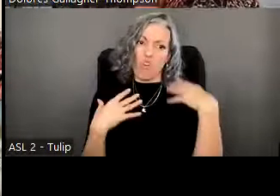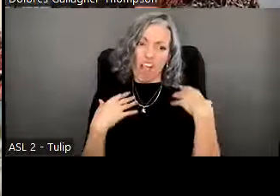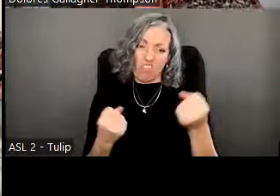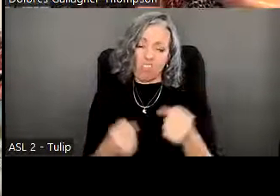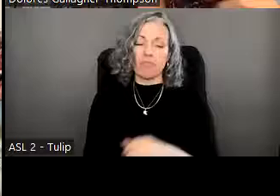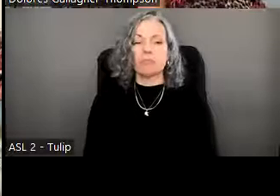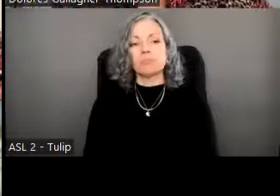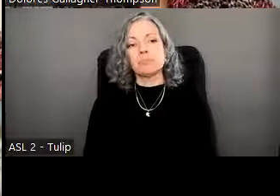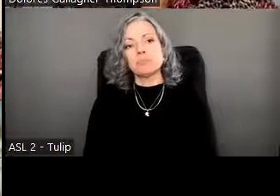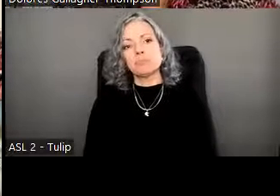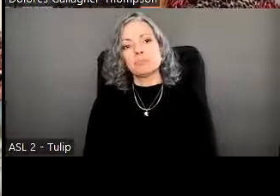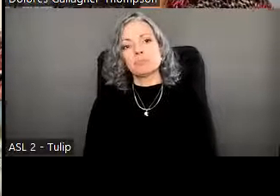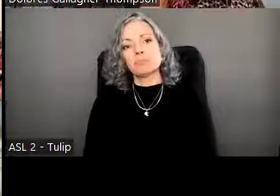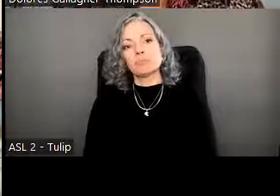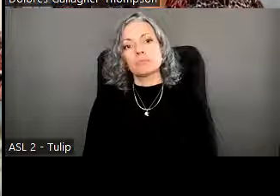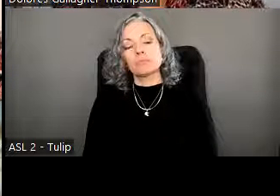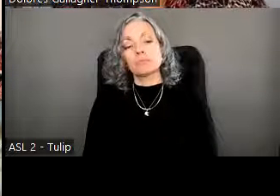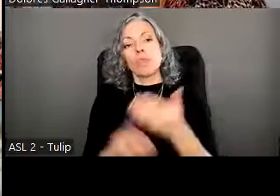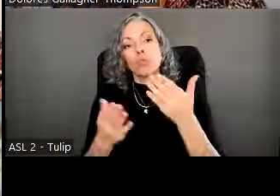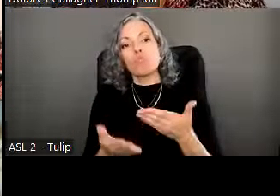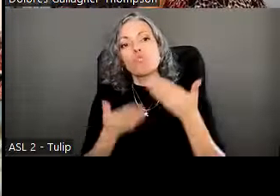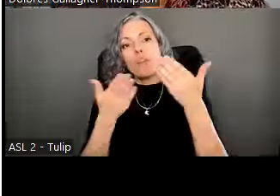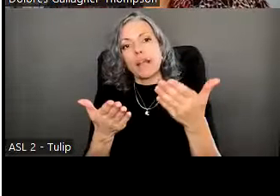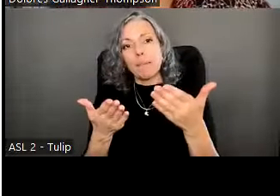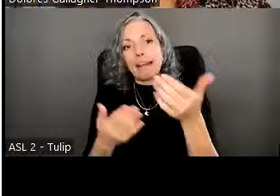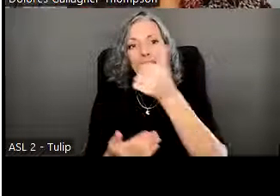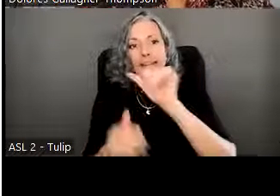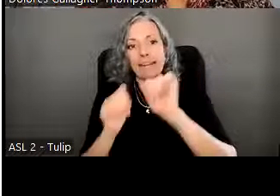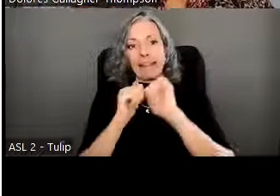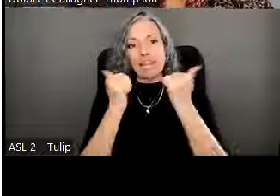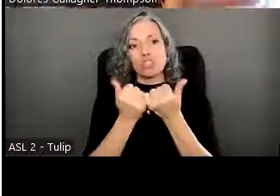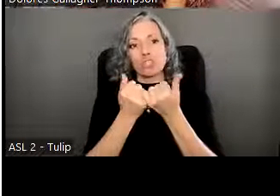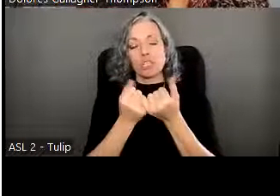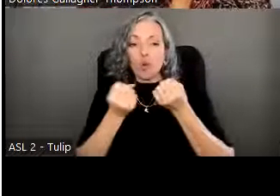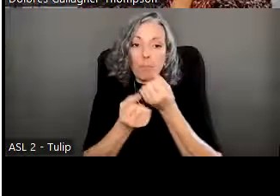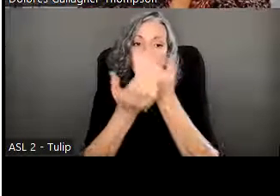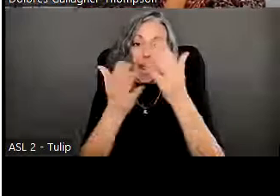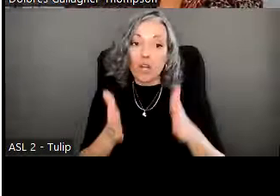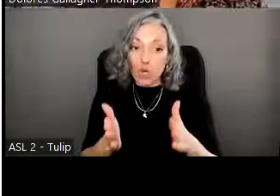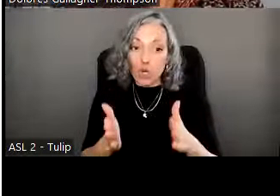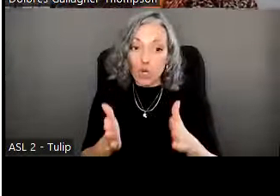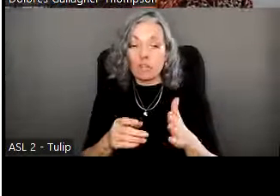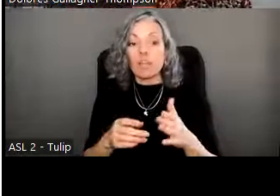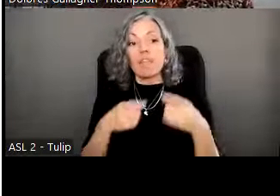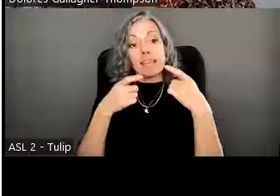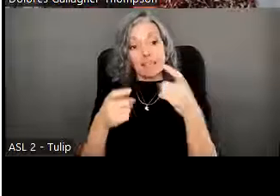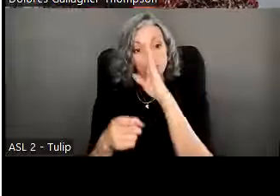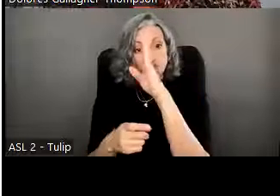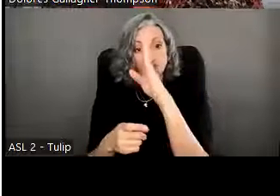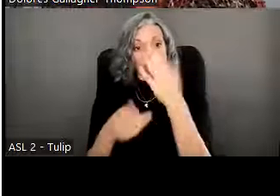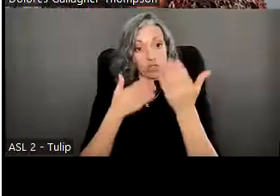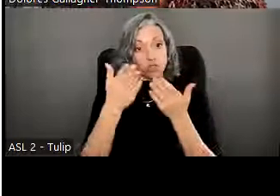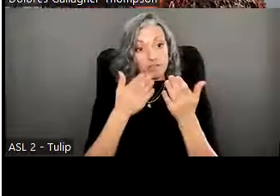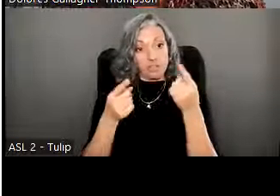slide. We strongly recommend that any agency or provider who gives direct services to